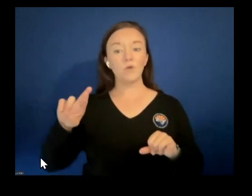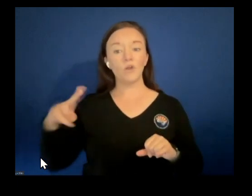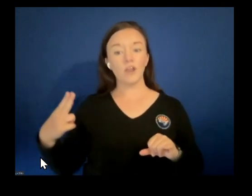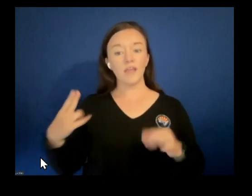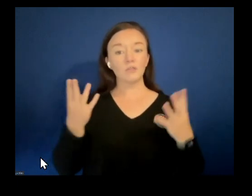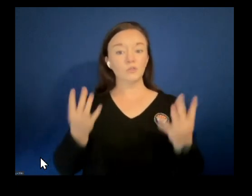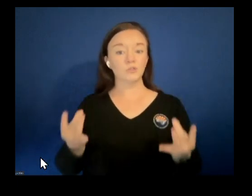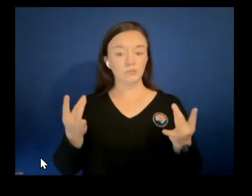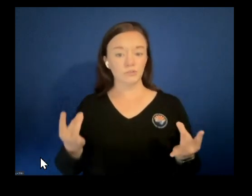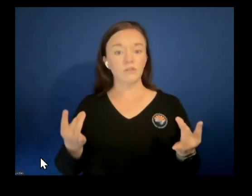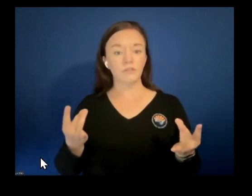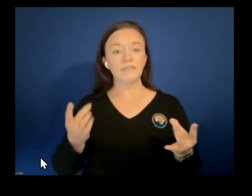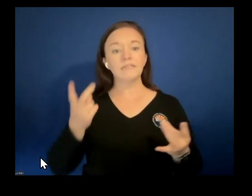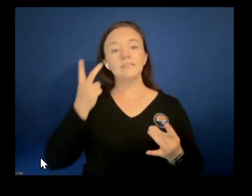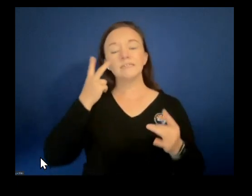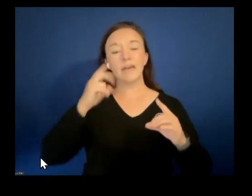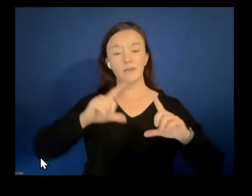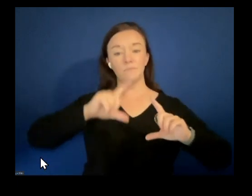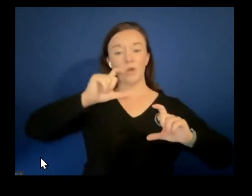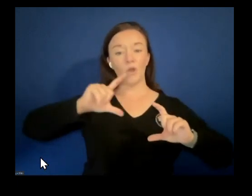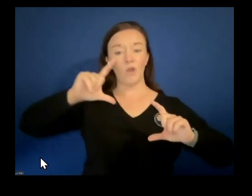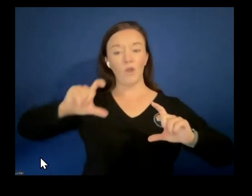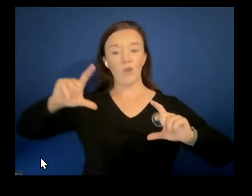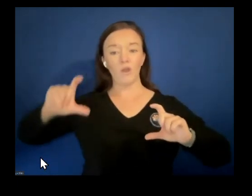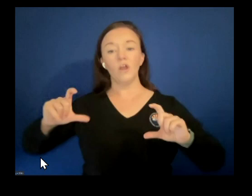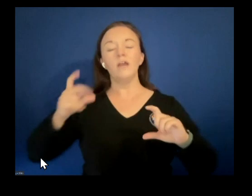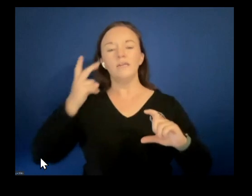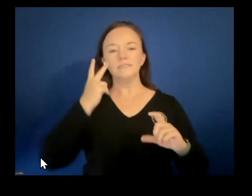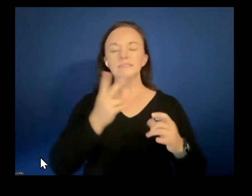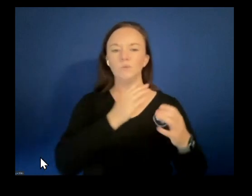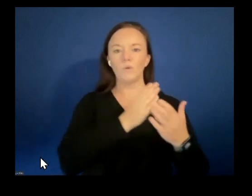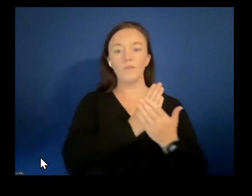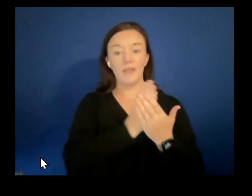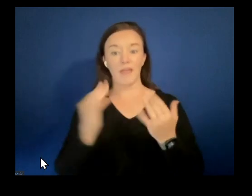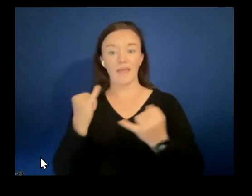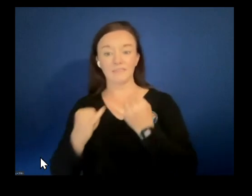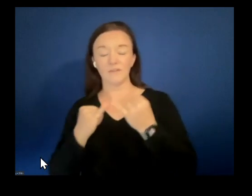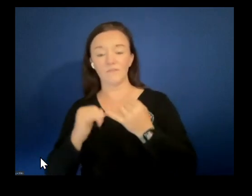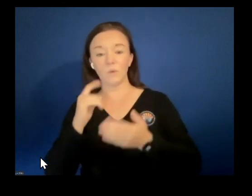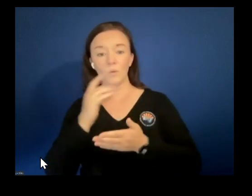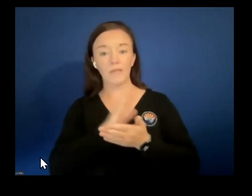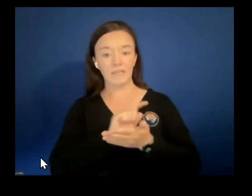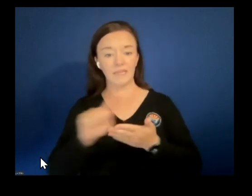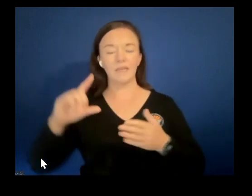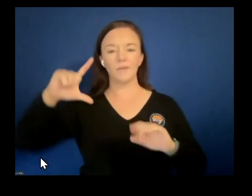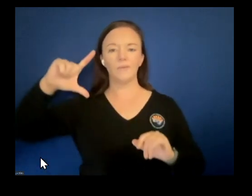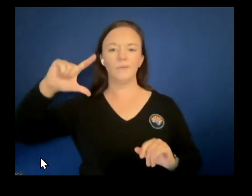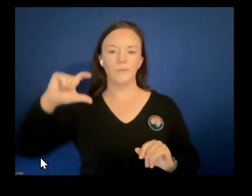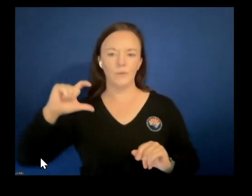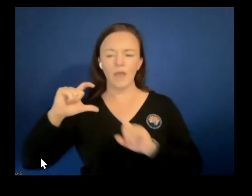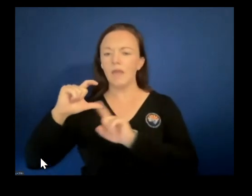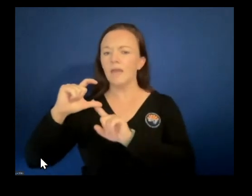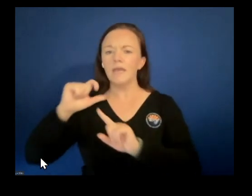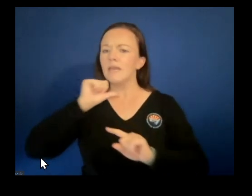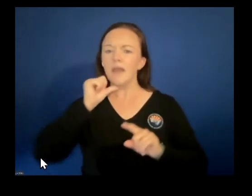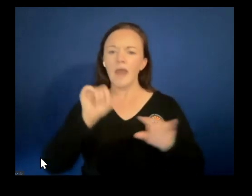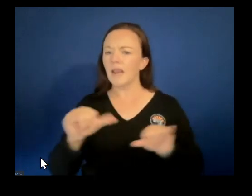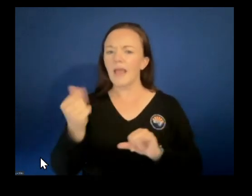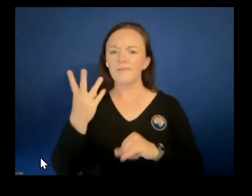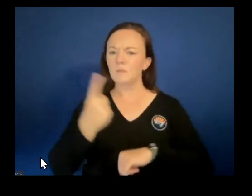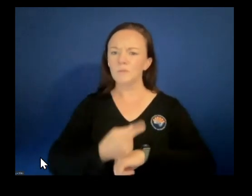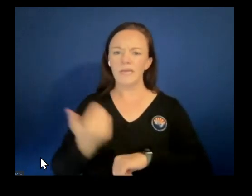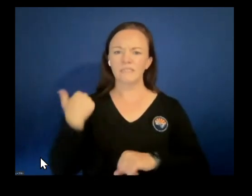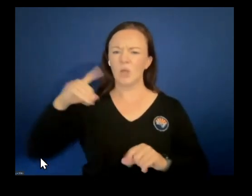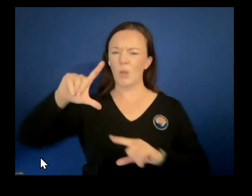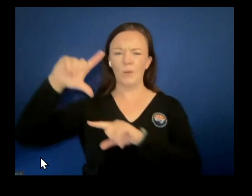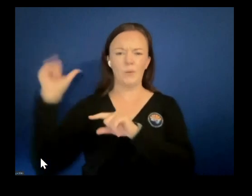the trend towards the end of the week, we start drying out. Now, we're not looking to be as dry as what we were several days ago. That was really, we were